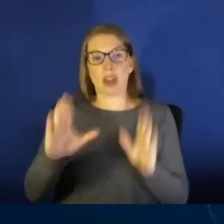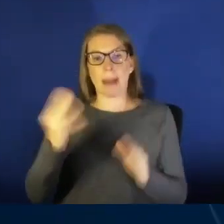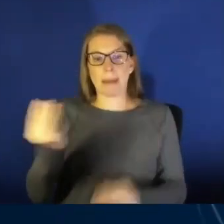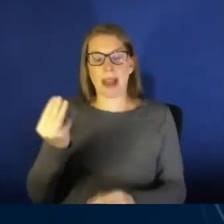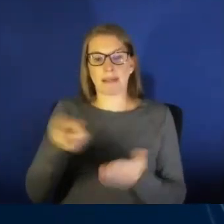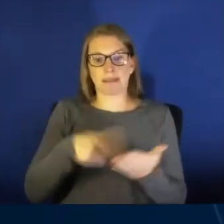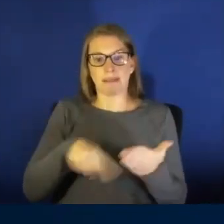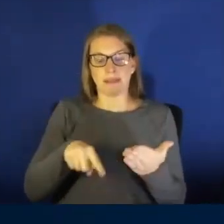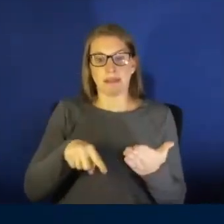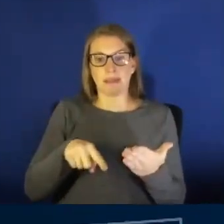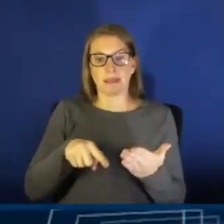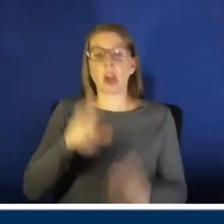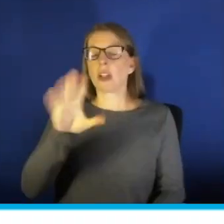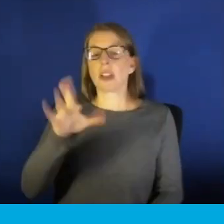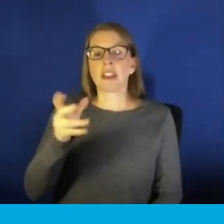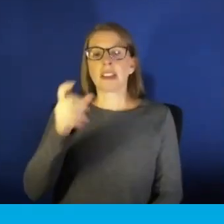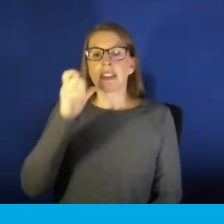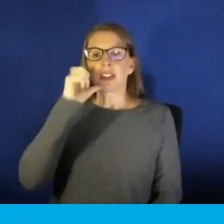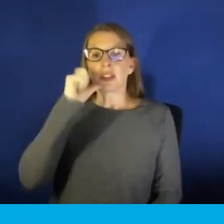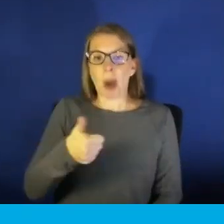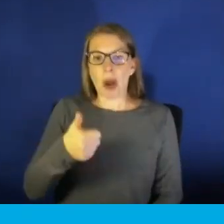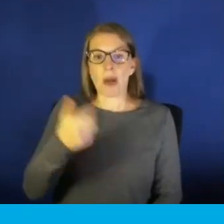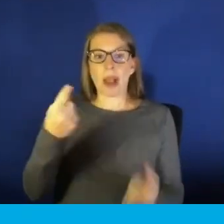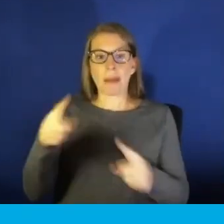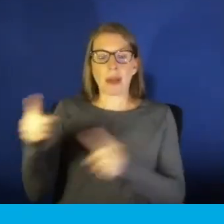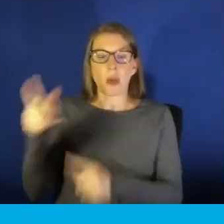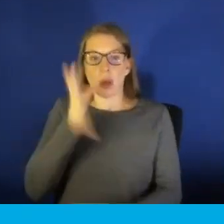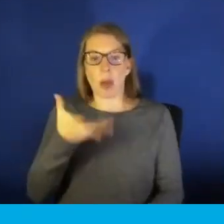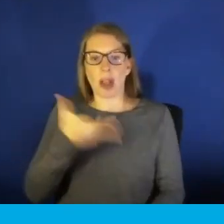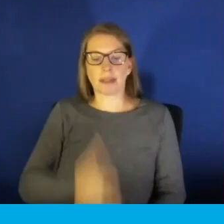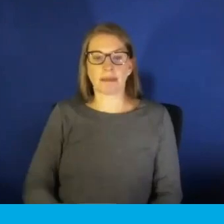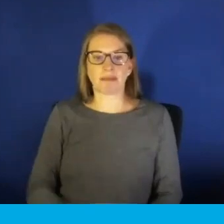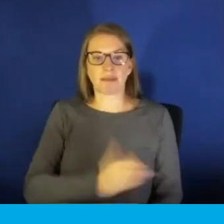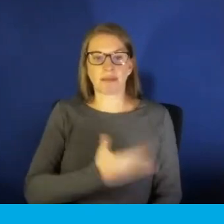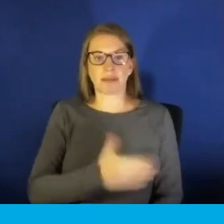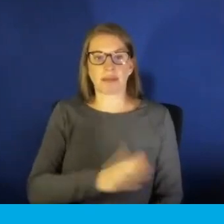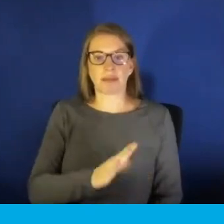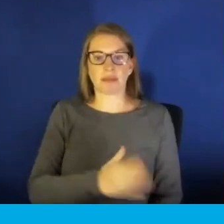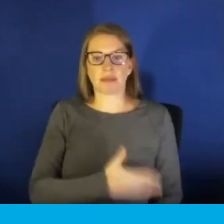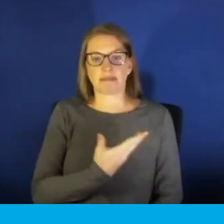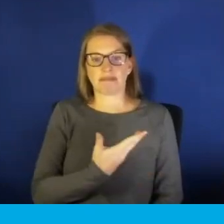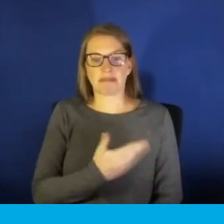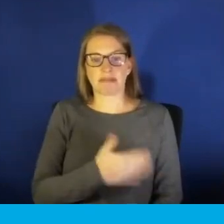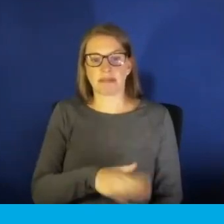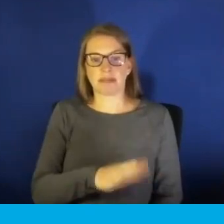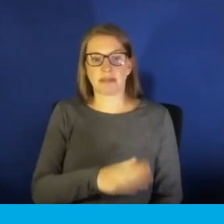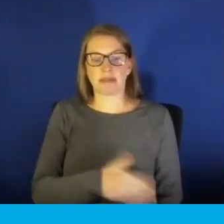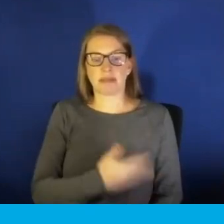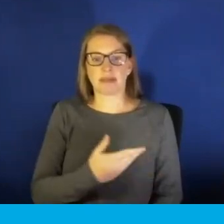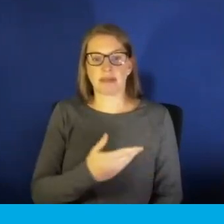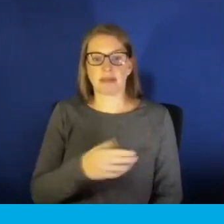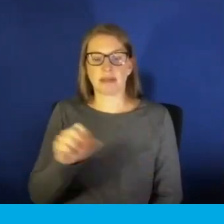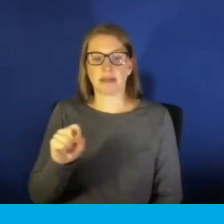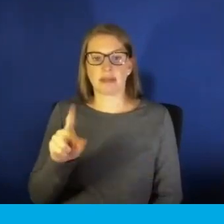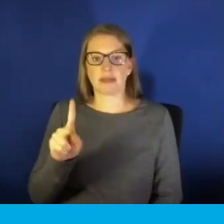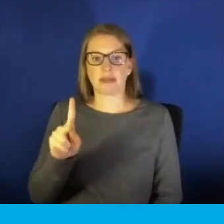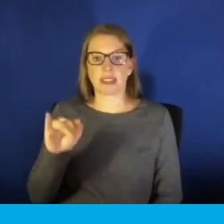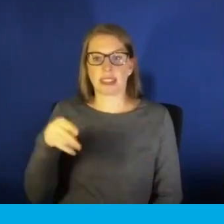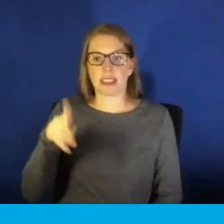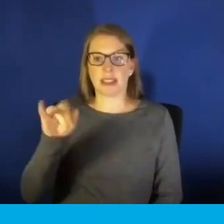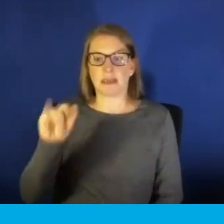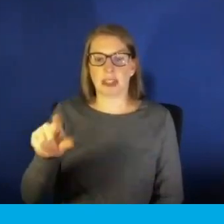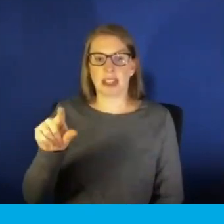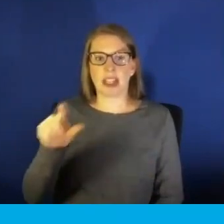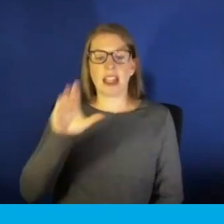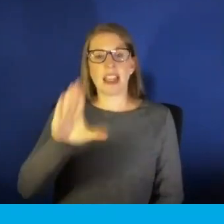tomorrow on the Morning Medical Update. Skippy may be his fame name, but the